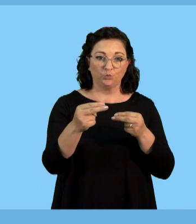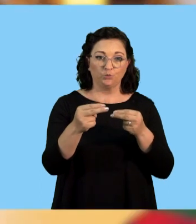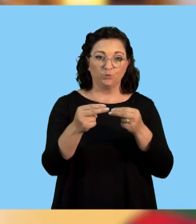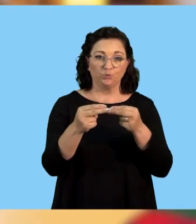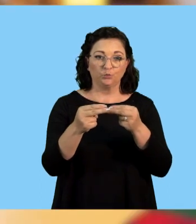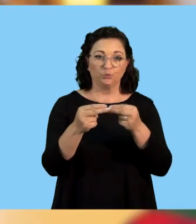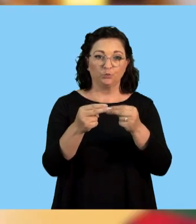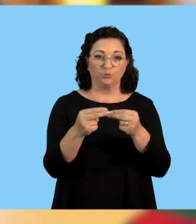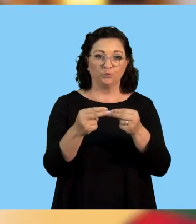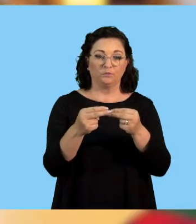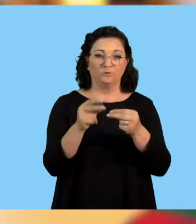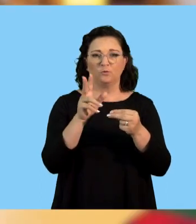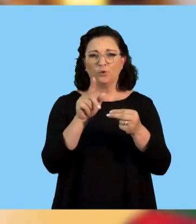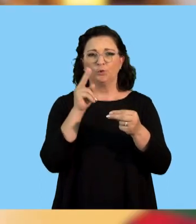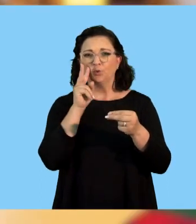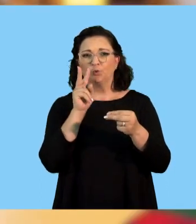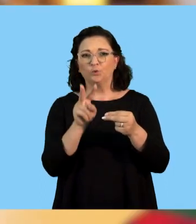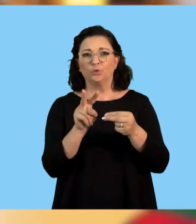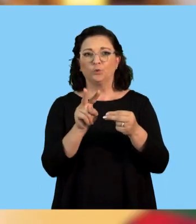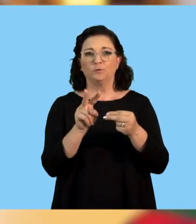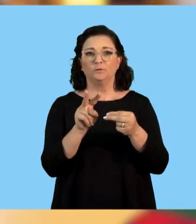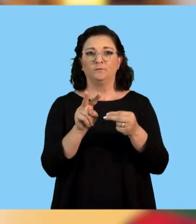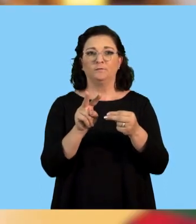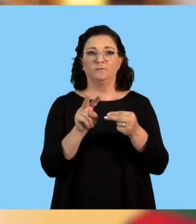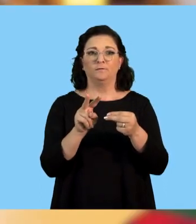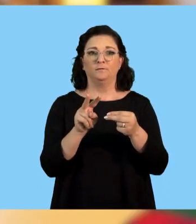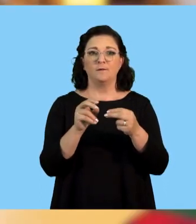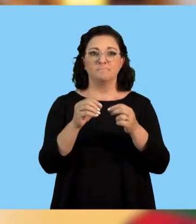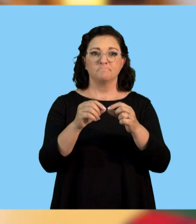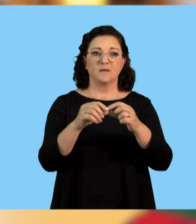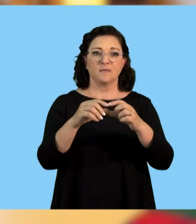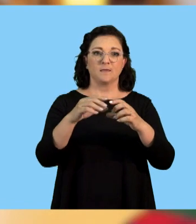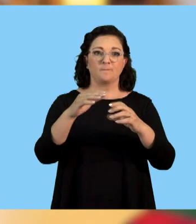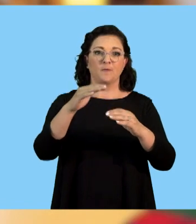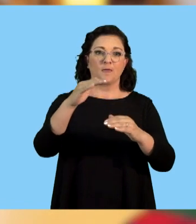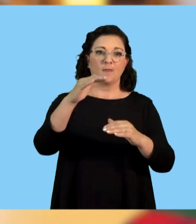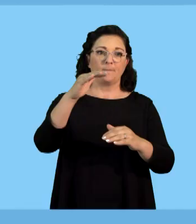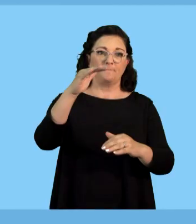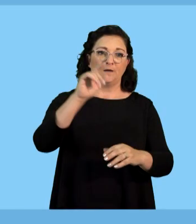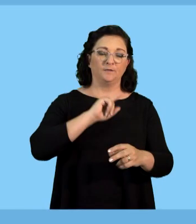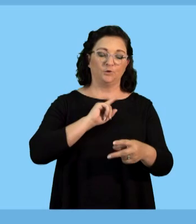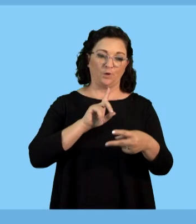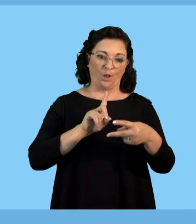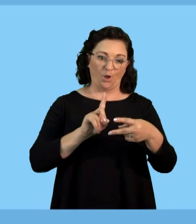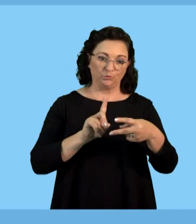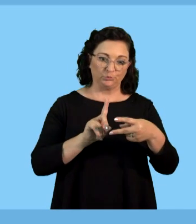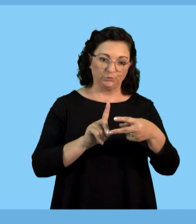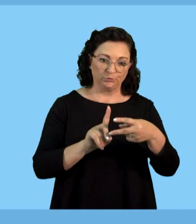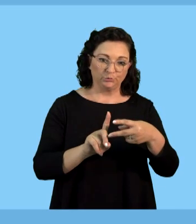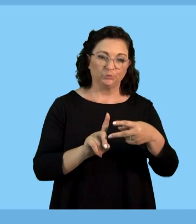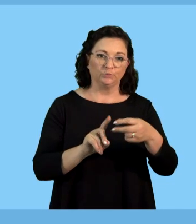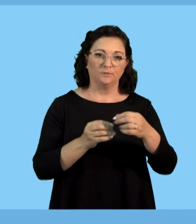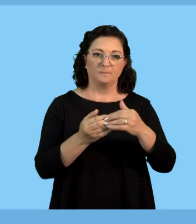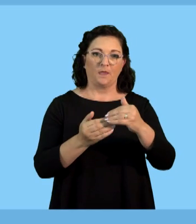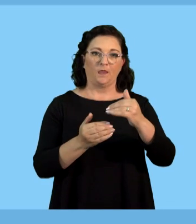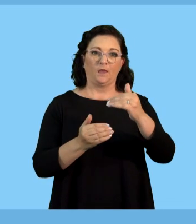you are moving closer to the object that you're looking at, the image appears to be bigger and bigger. So the closer you move to the object,